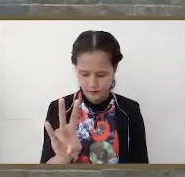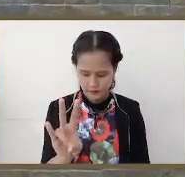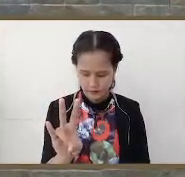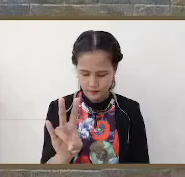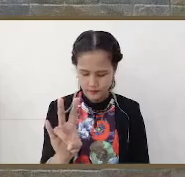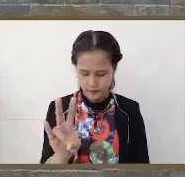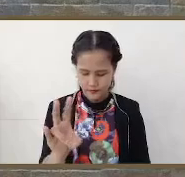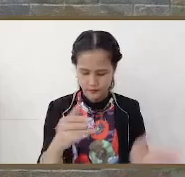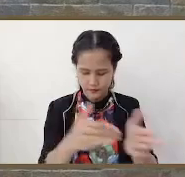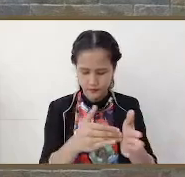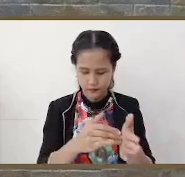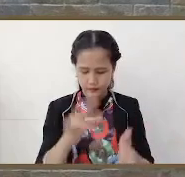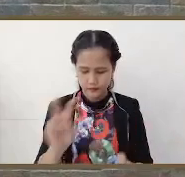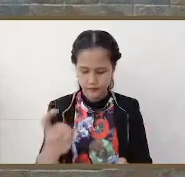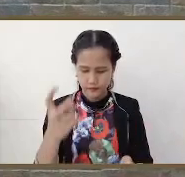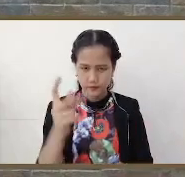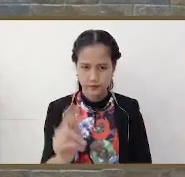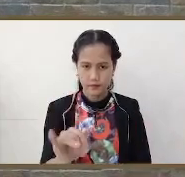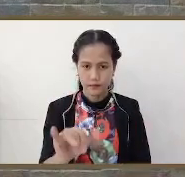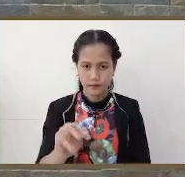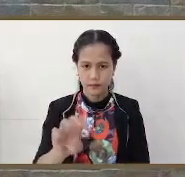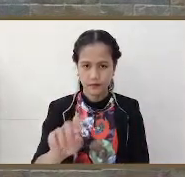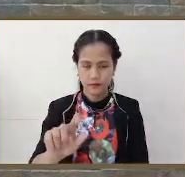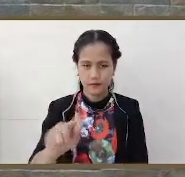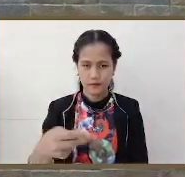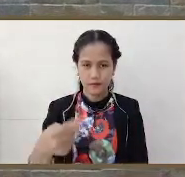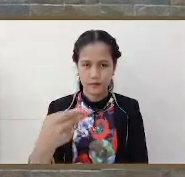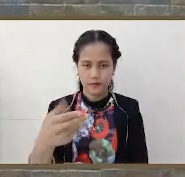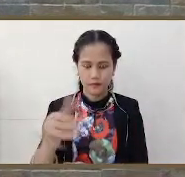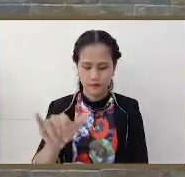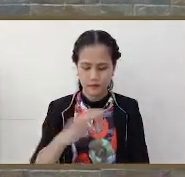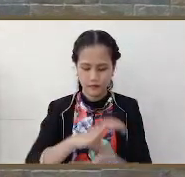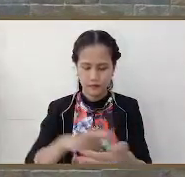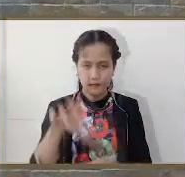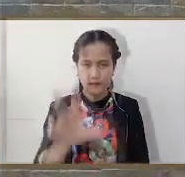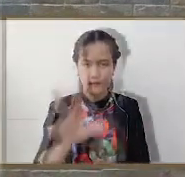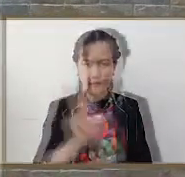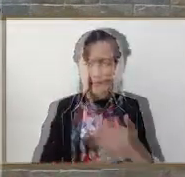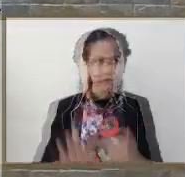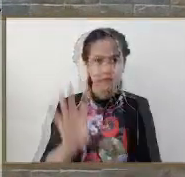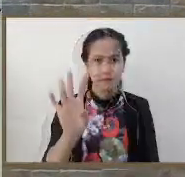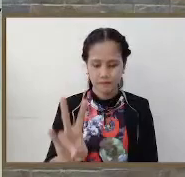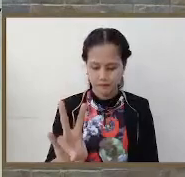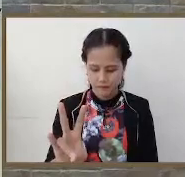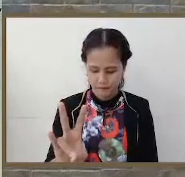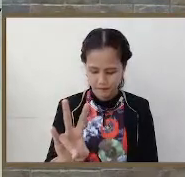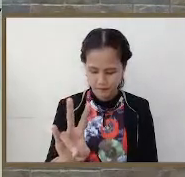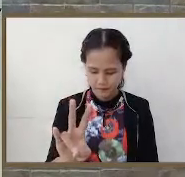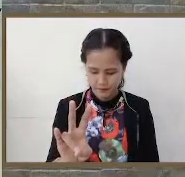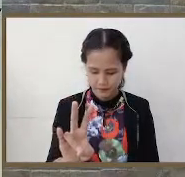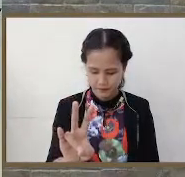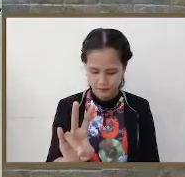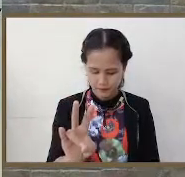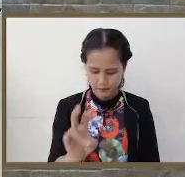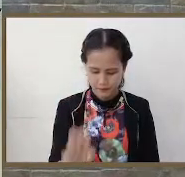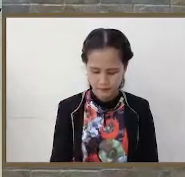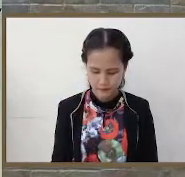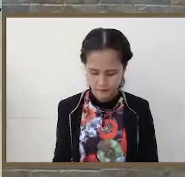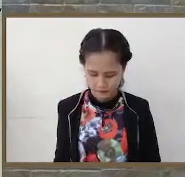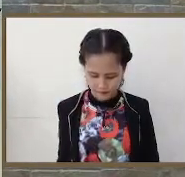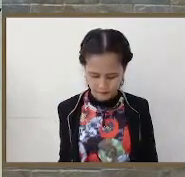Second Timothy chapter 3 verse number 7. Are you there? Amen. Sabi po ng Biblia, ever